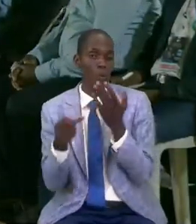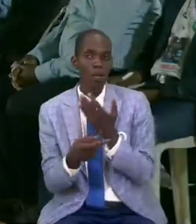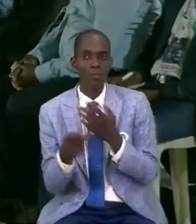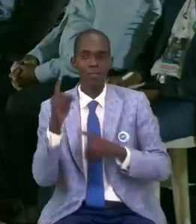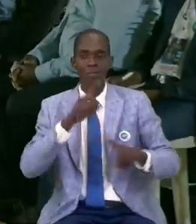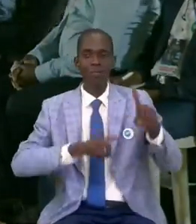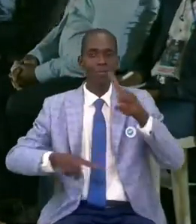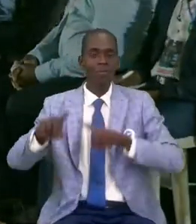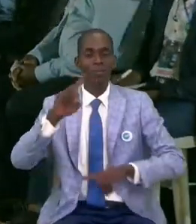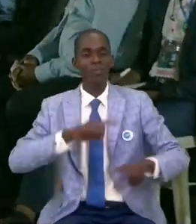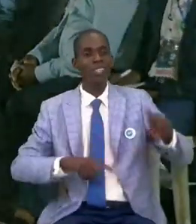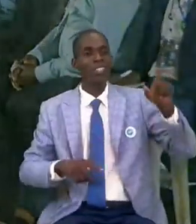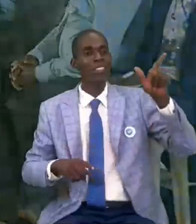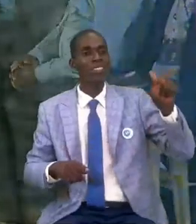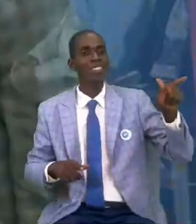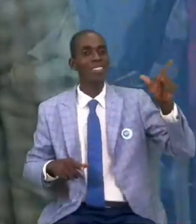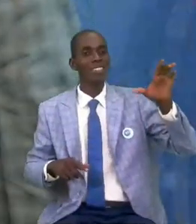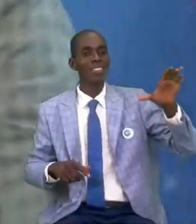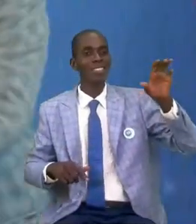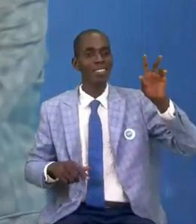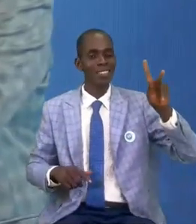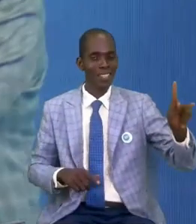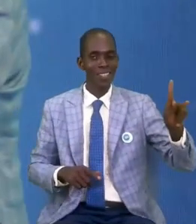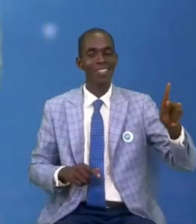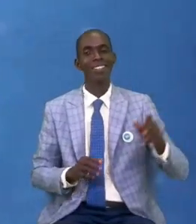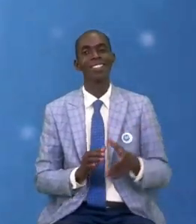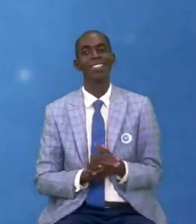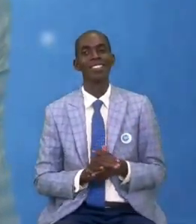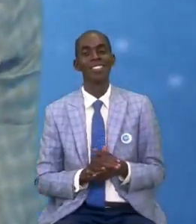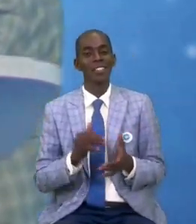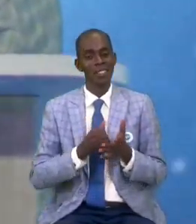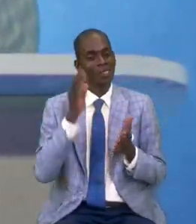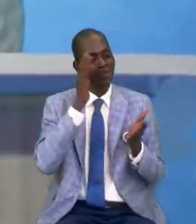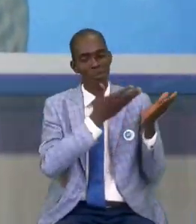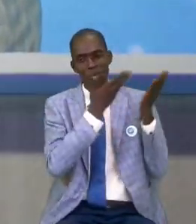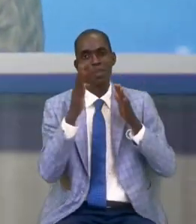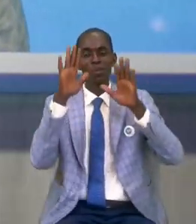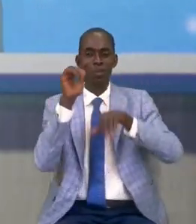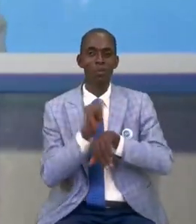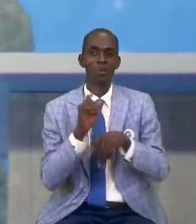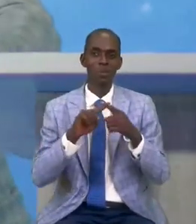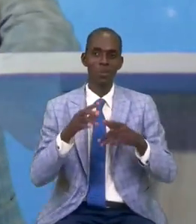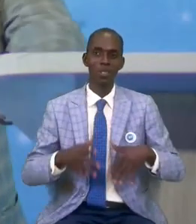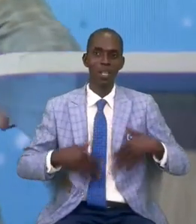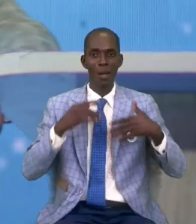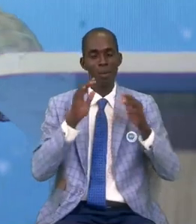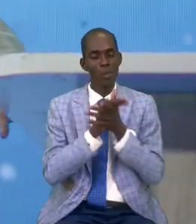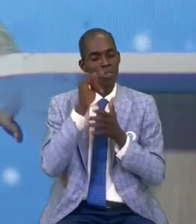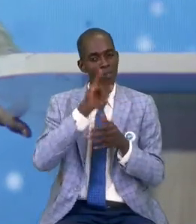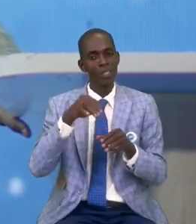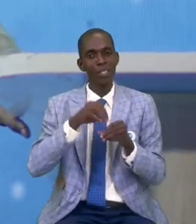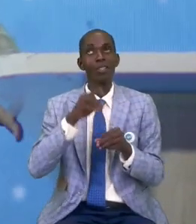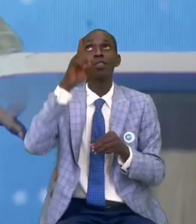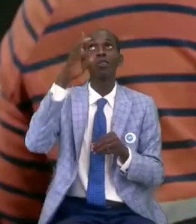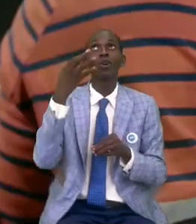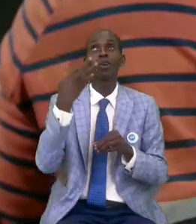It will bring miracle in your life, believing in the God of wonders, and she was healed. Like you will